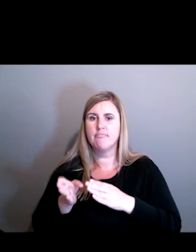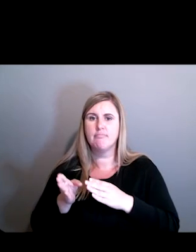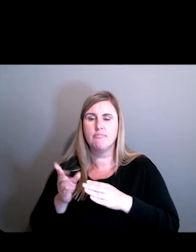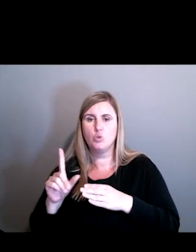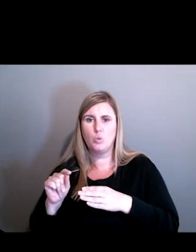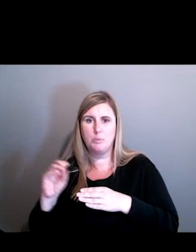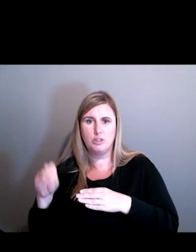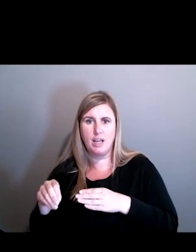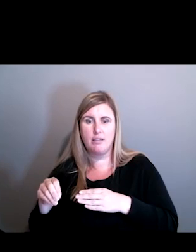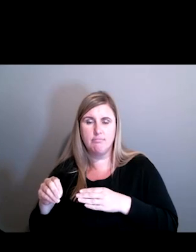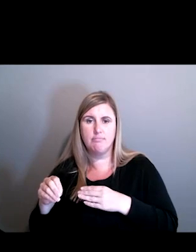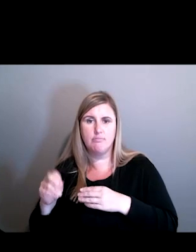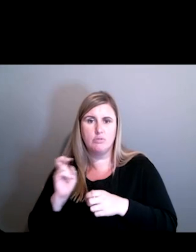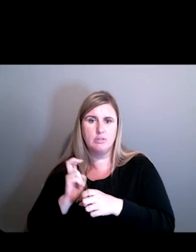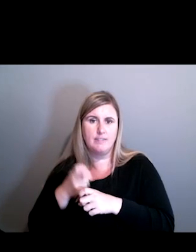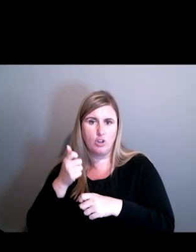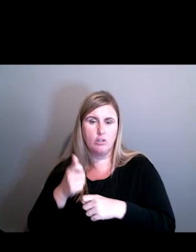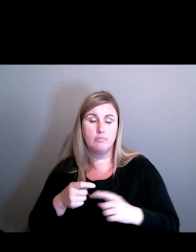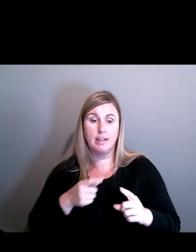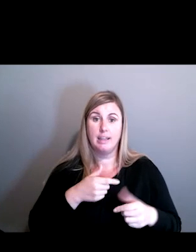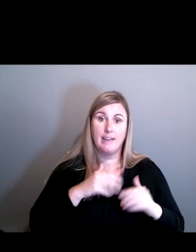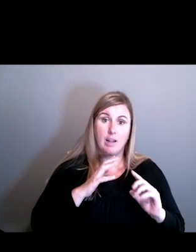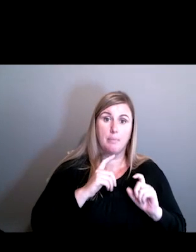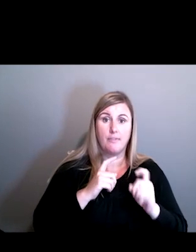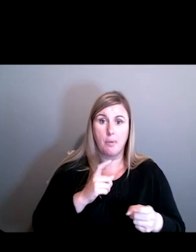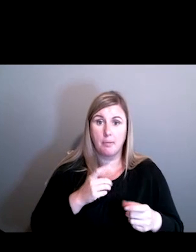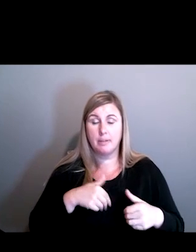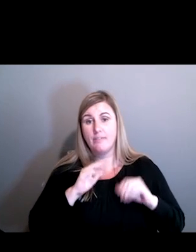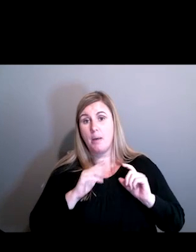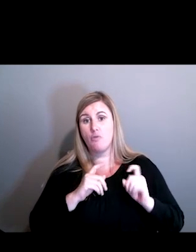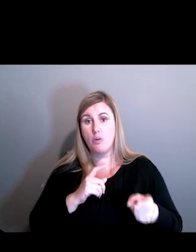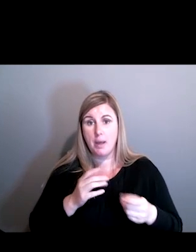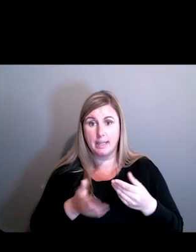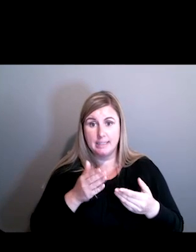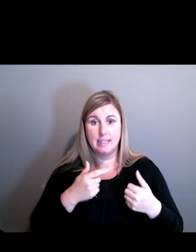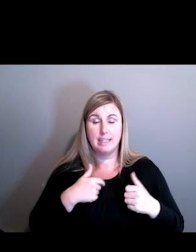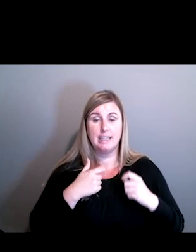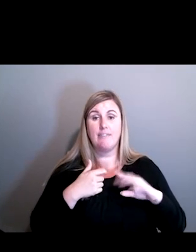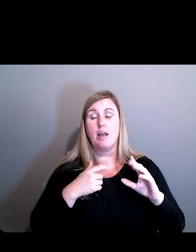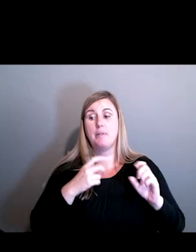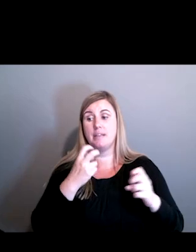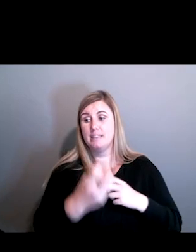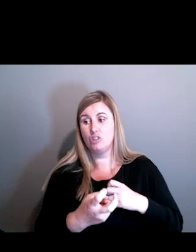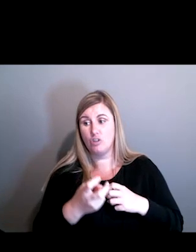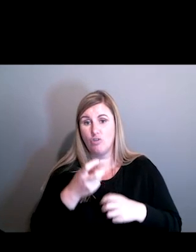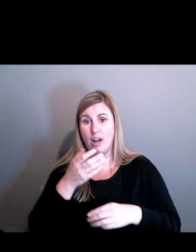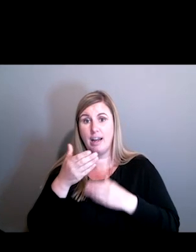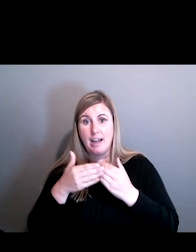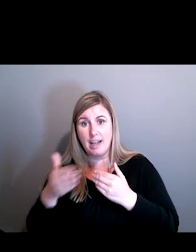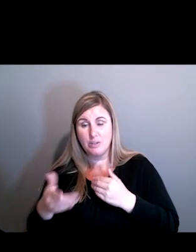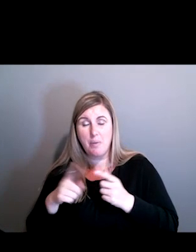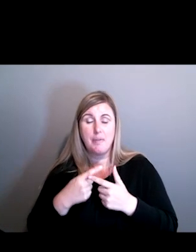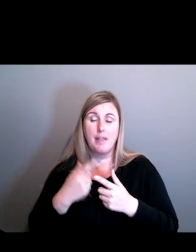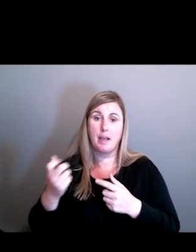for and then they get it right back, and then they give it, and that's easy for them, and they give it up and they sit in the chair right next to them, and then they